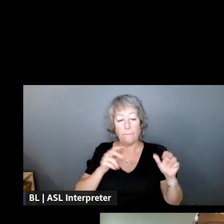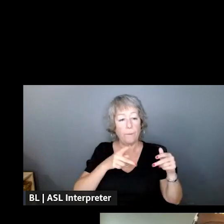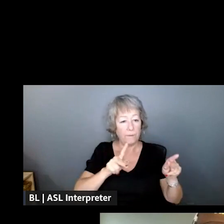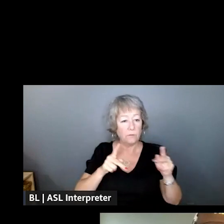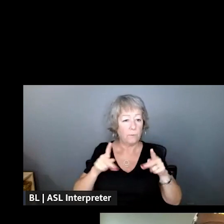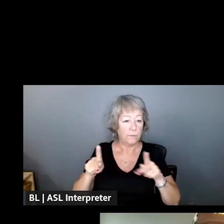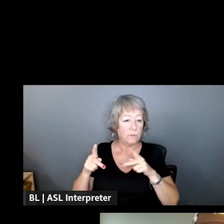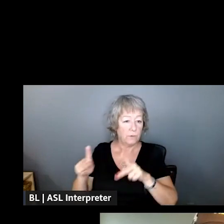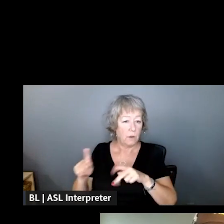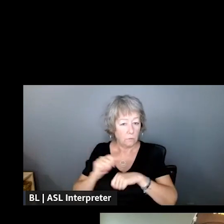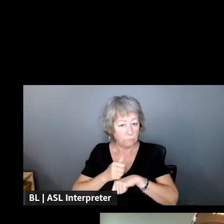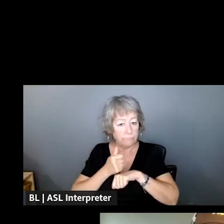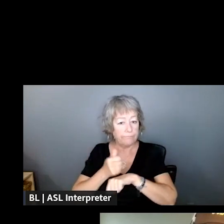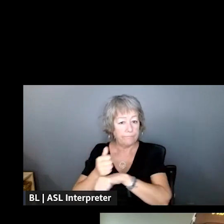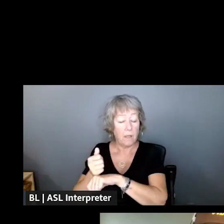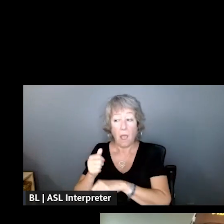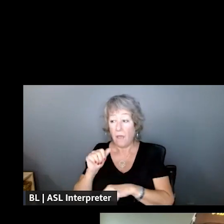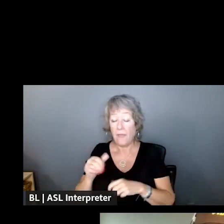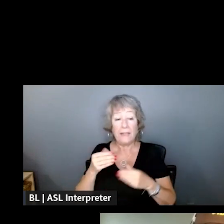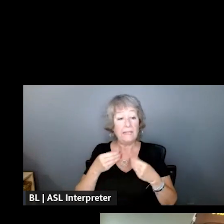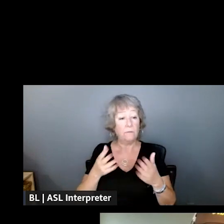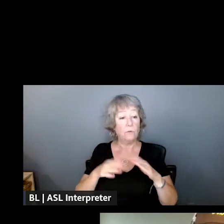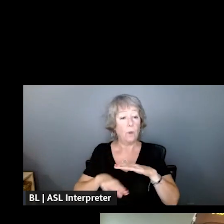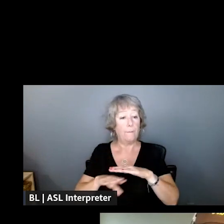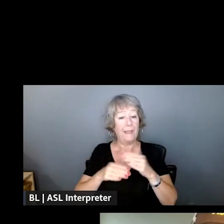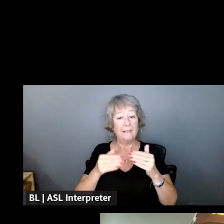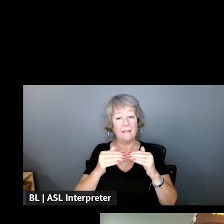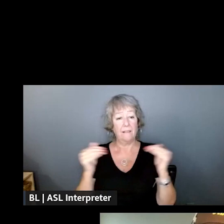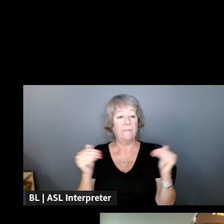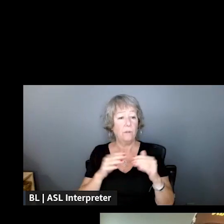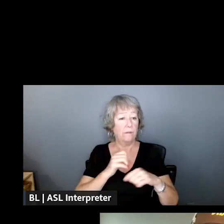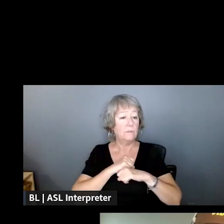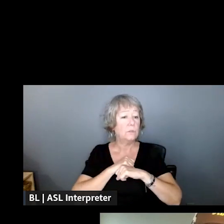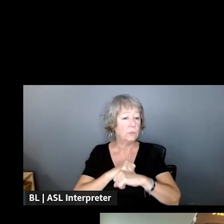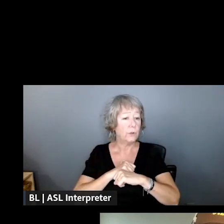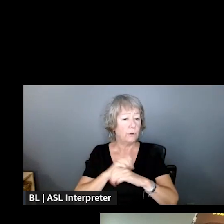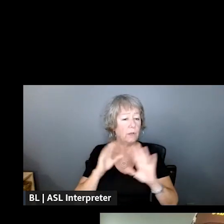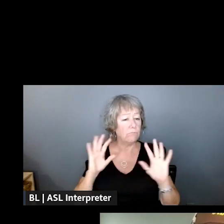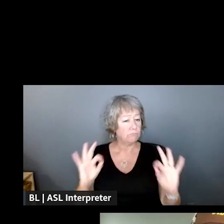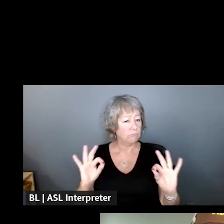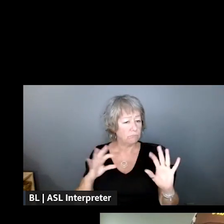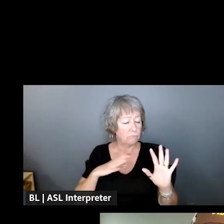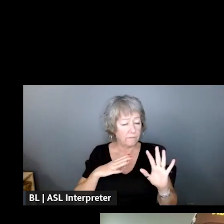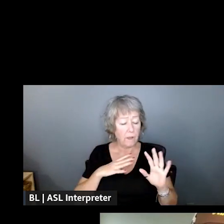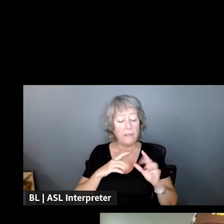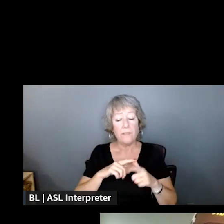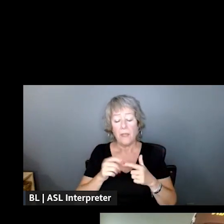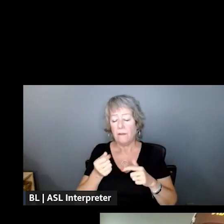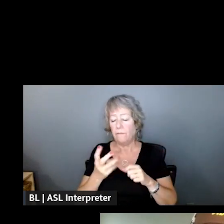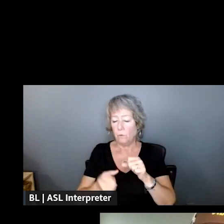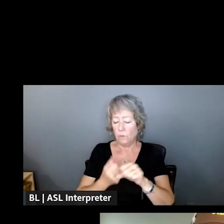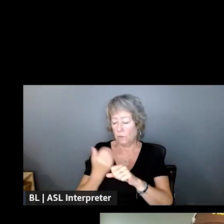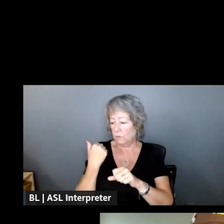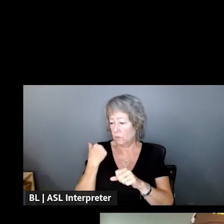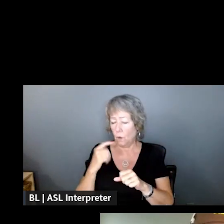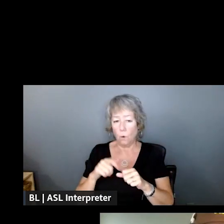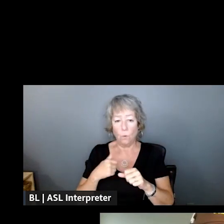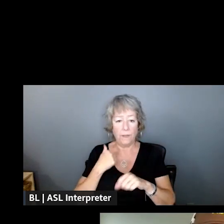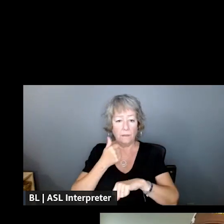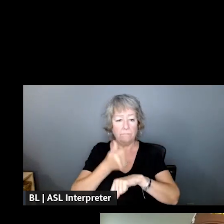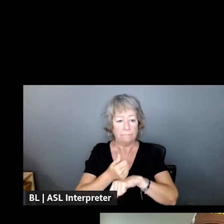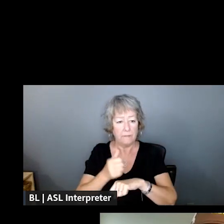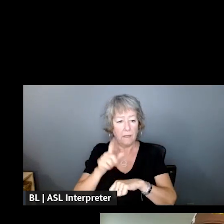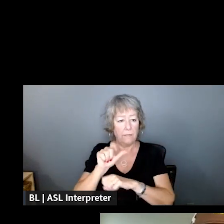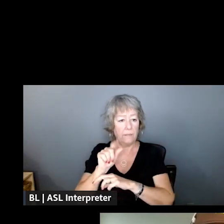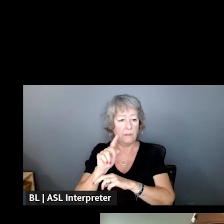you a base level of security. And then we a few years ago introduced the Lake Formation